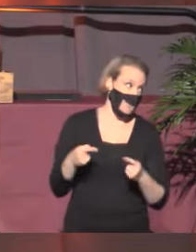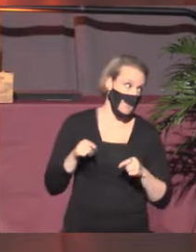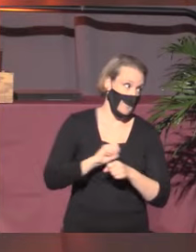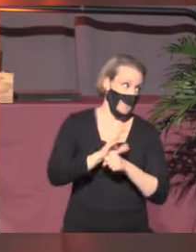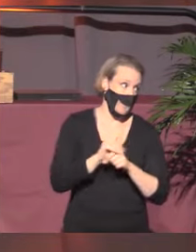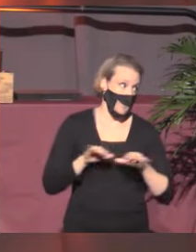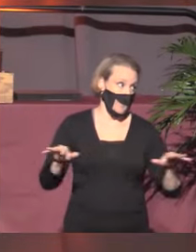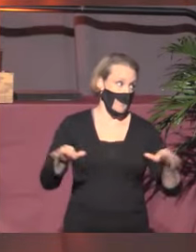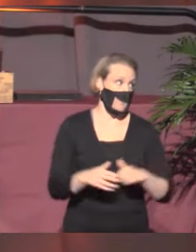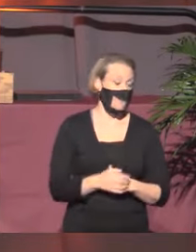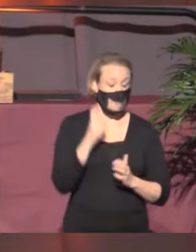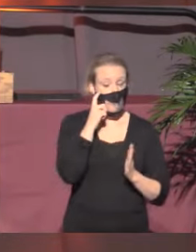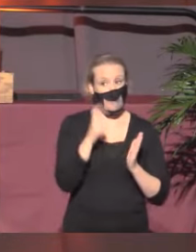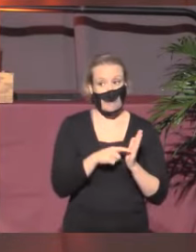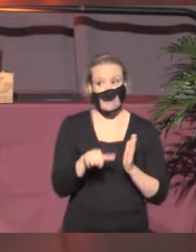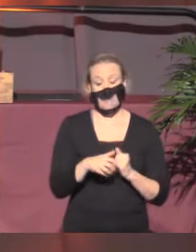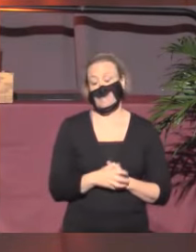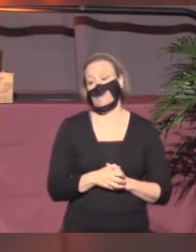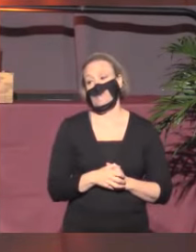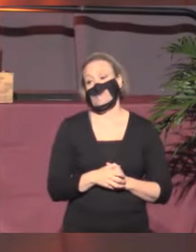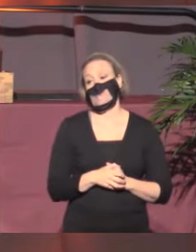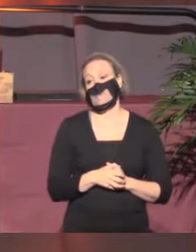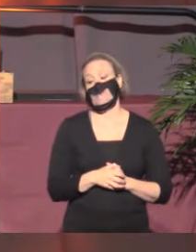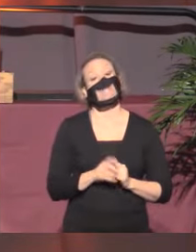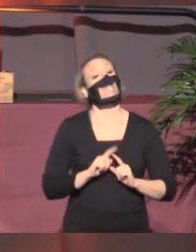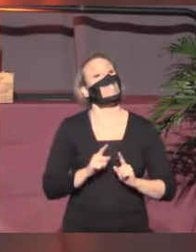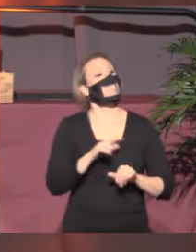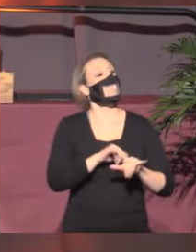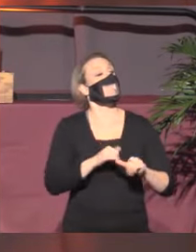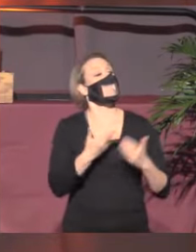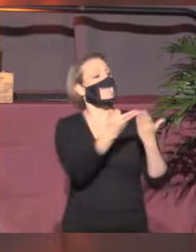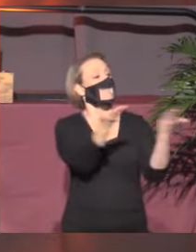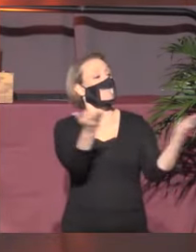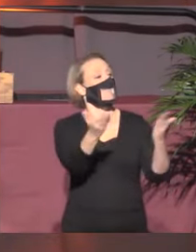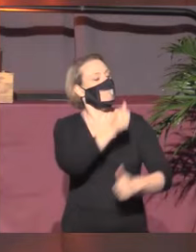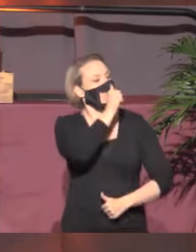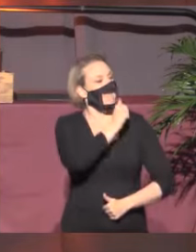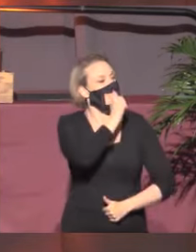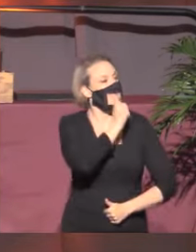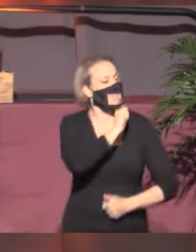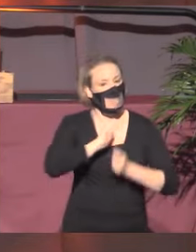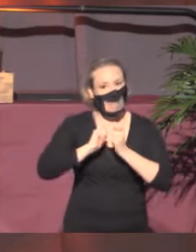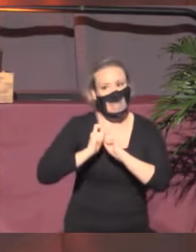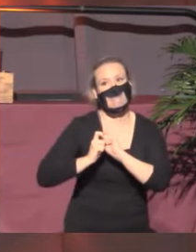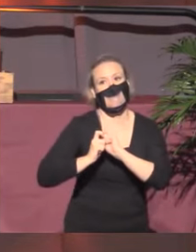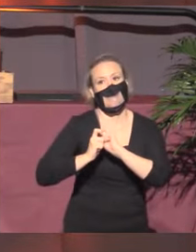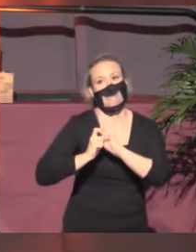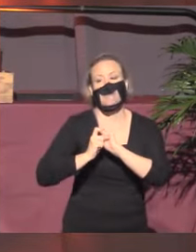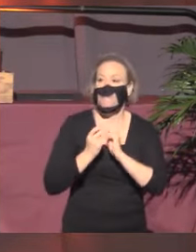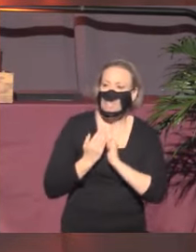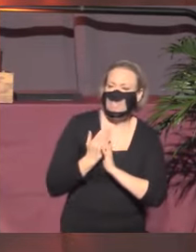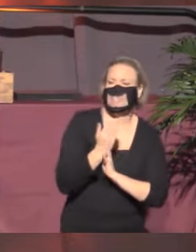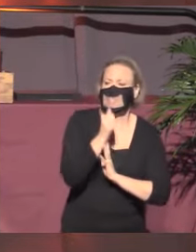We recognize that, but you persevered, you adapted, and you made it through to this day